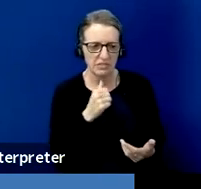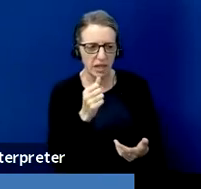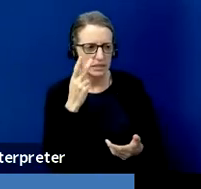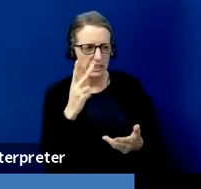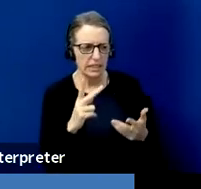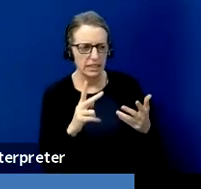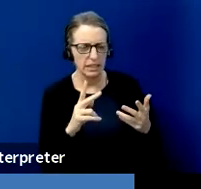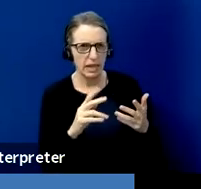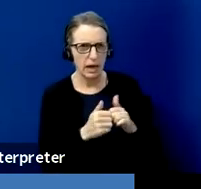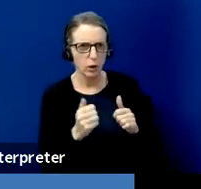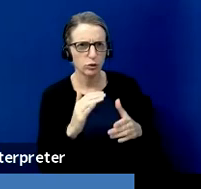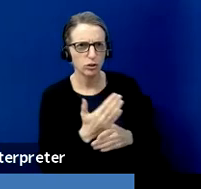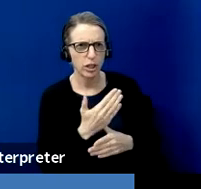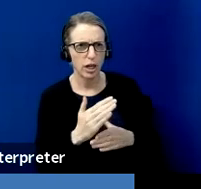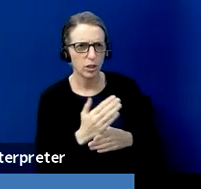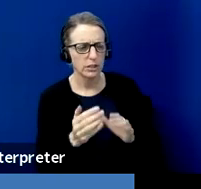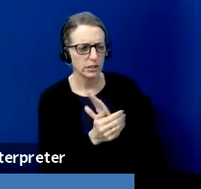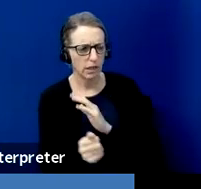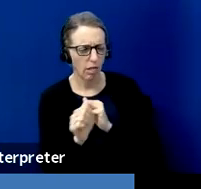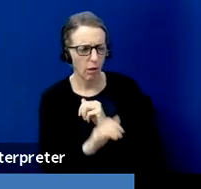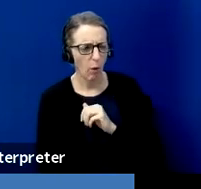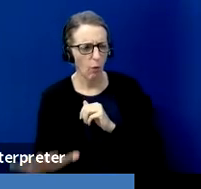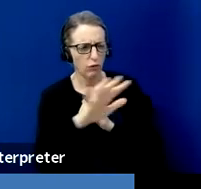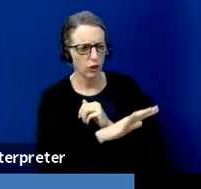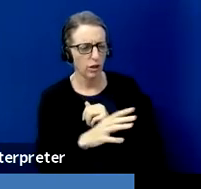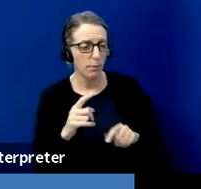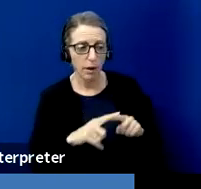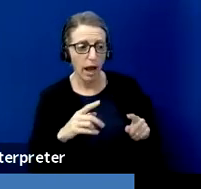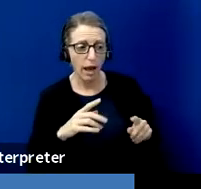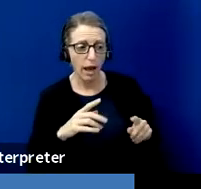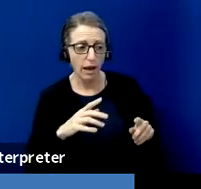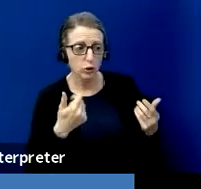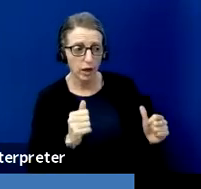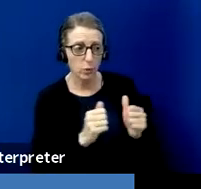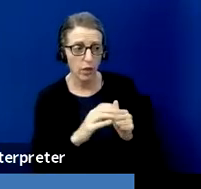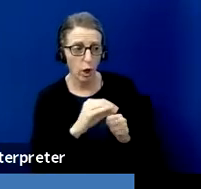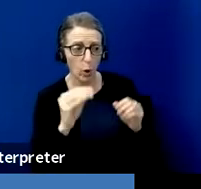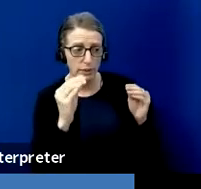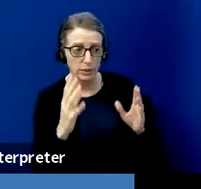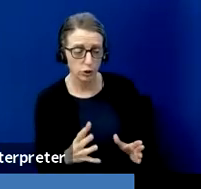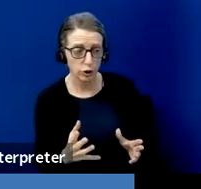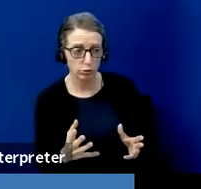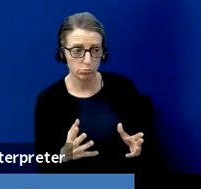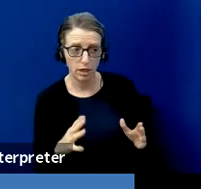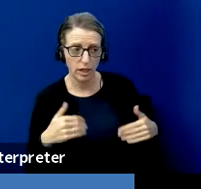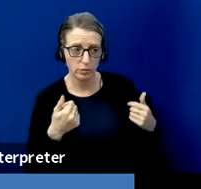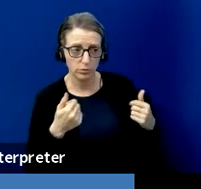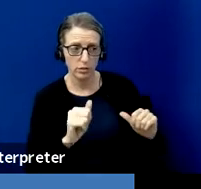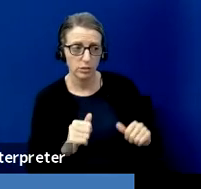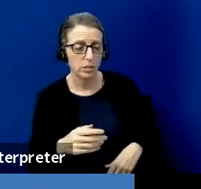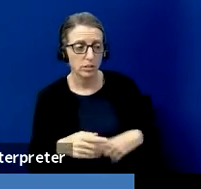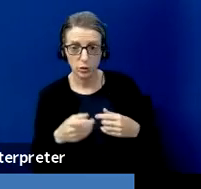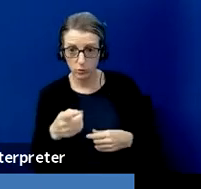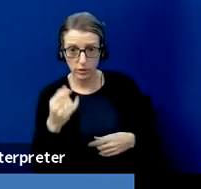across. However, I have not yet been able to try it with a co-teacher. So in this instance, if you click